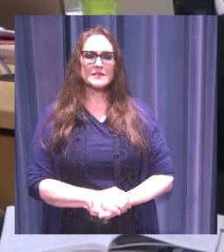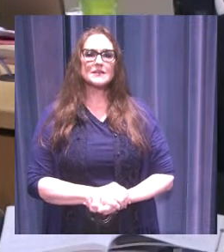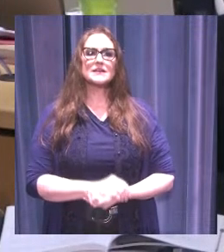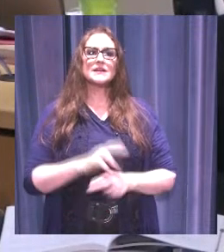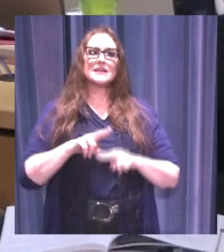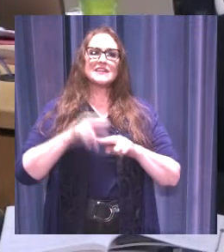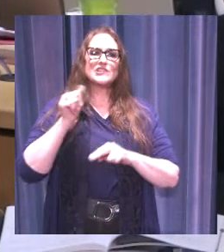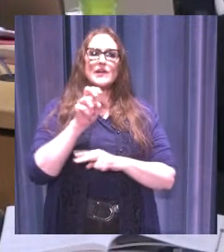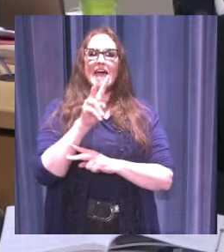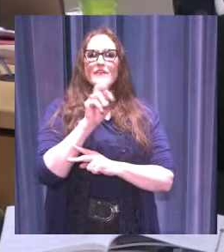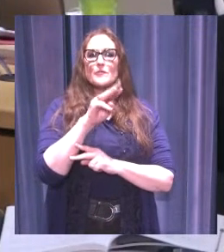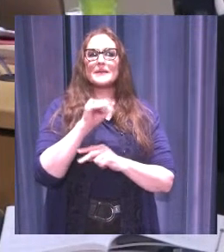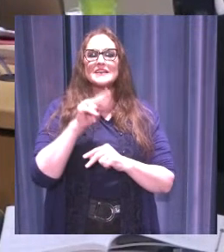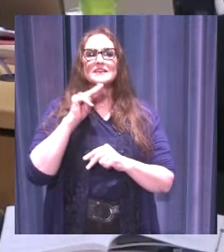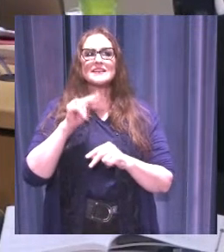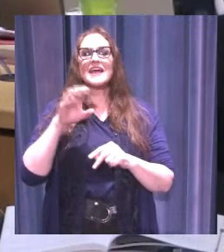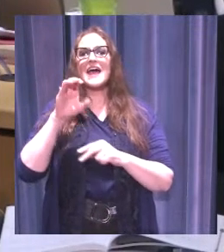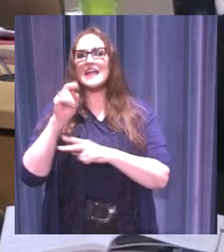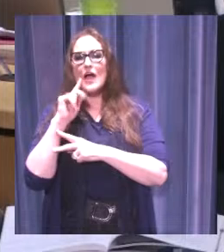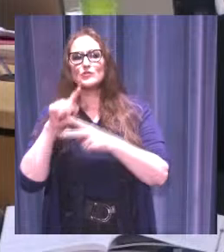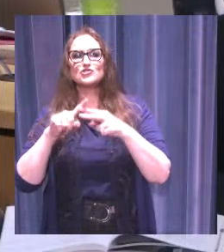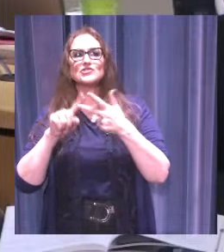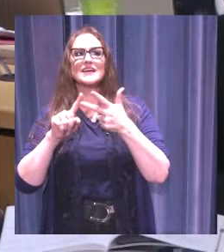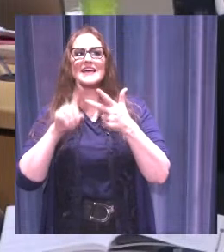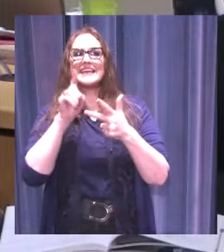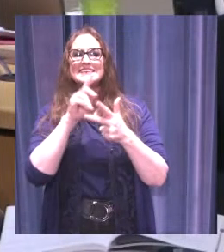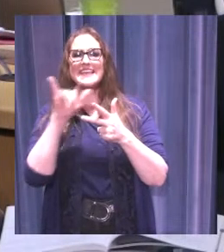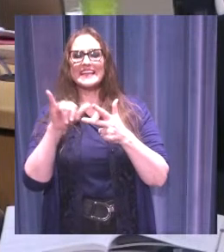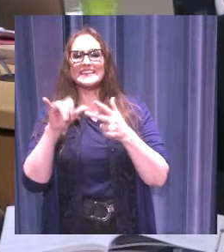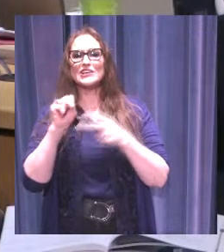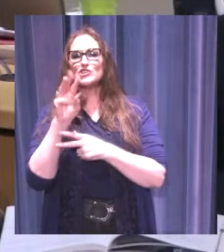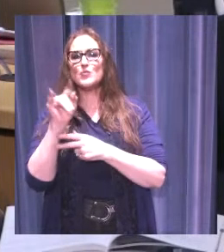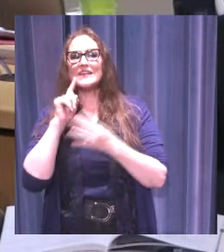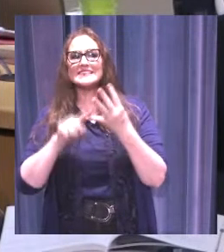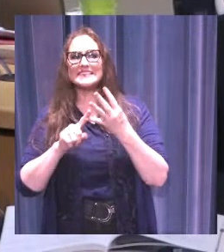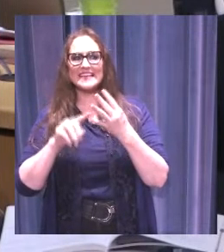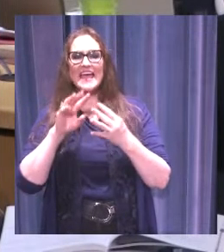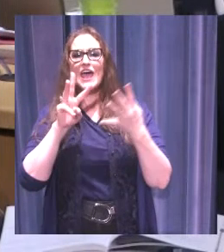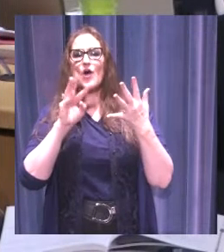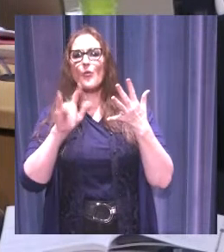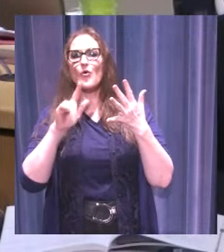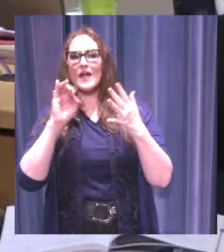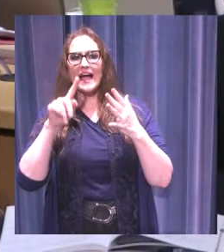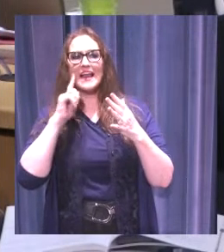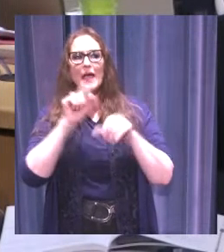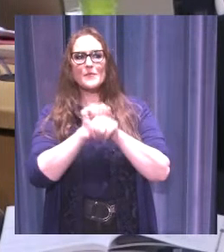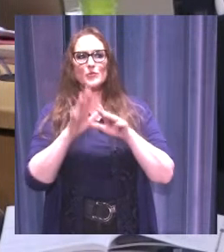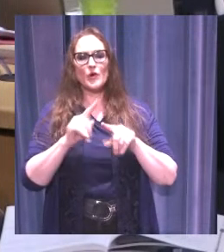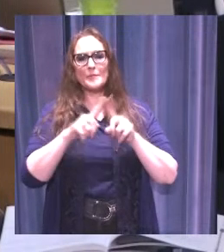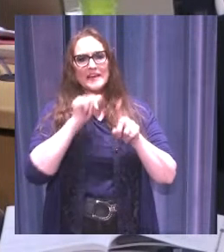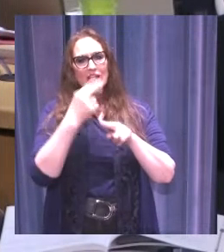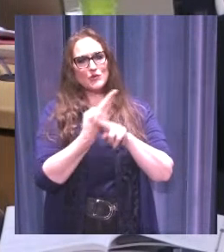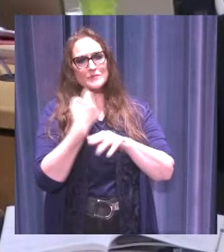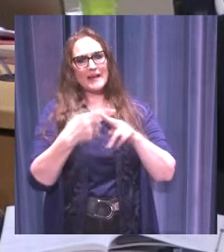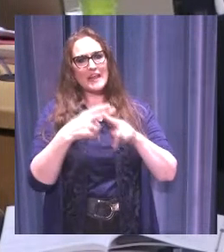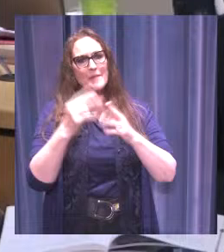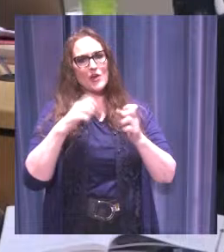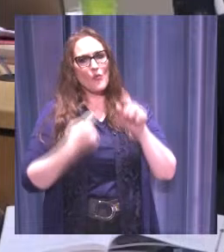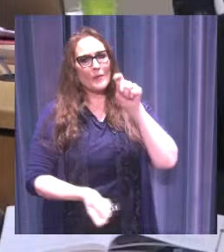Chair Everman, Trustee Couch, Daly, Swanson, and Wolcott. I'm an employee of the college, but not using my real name for fear of